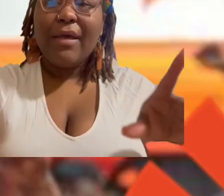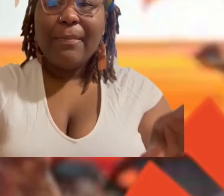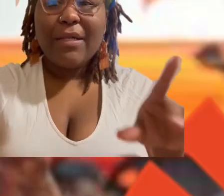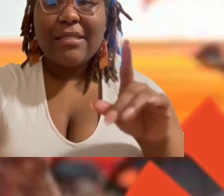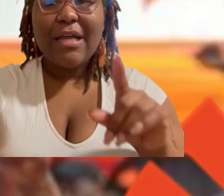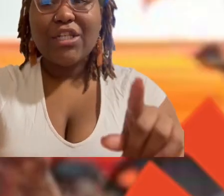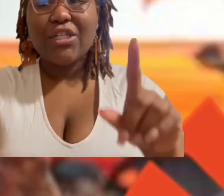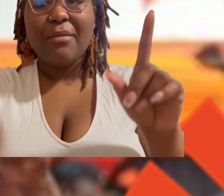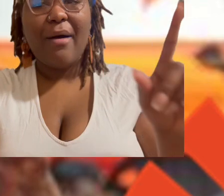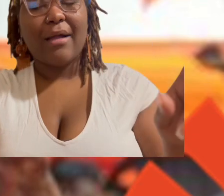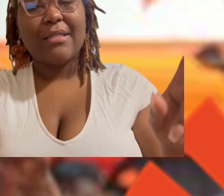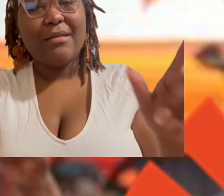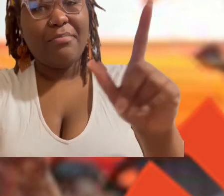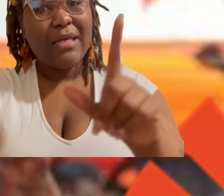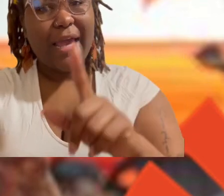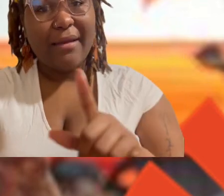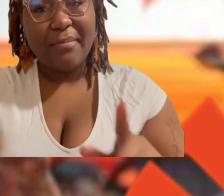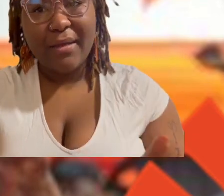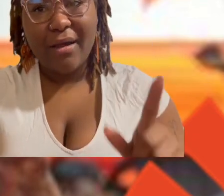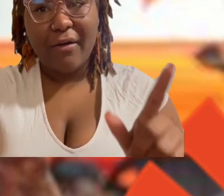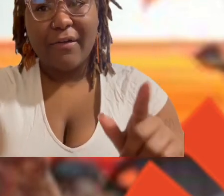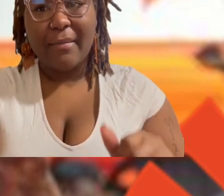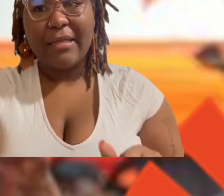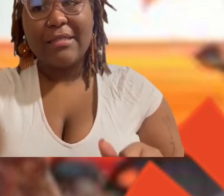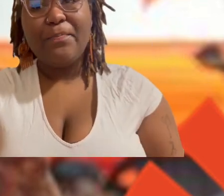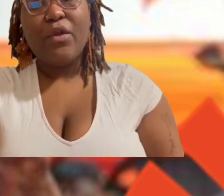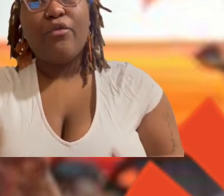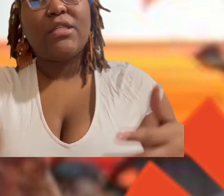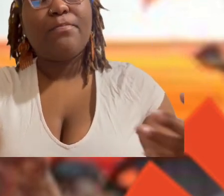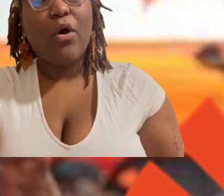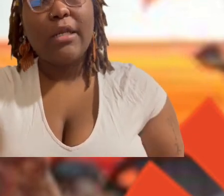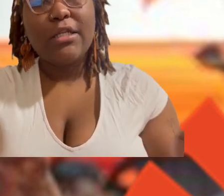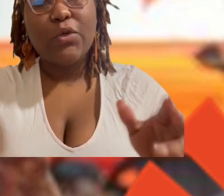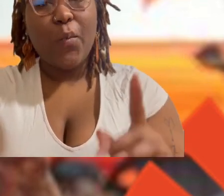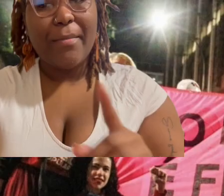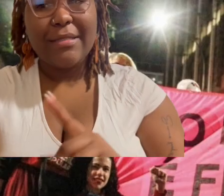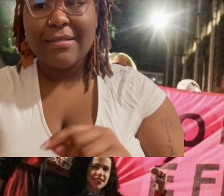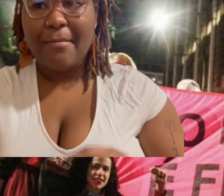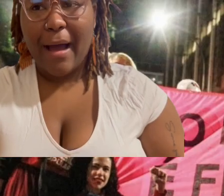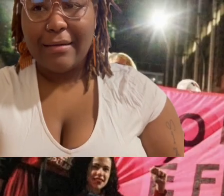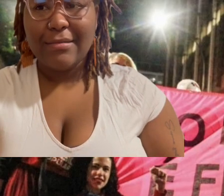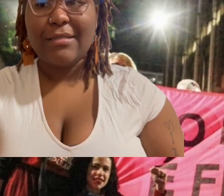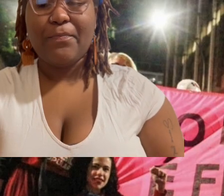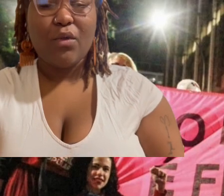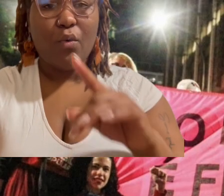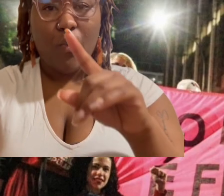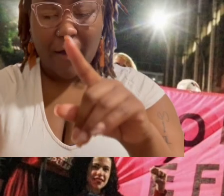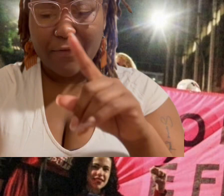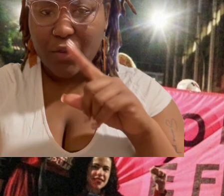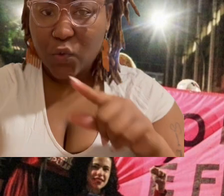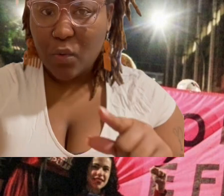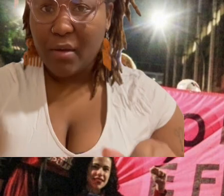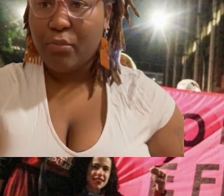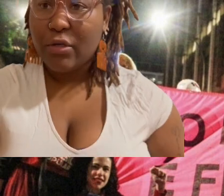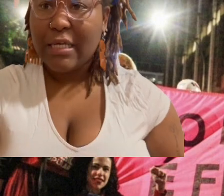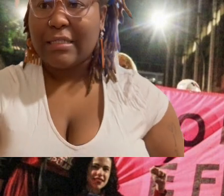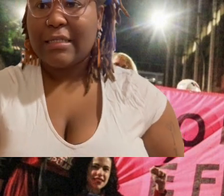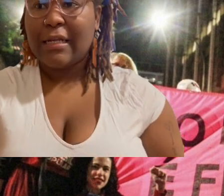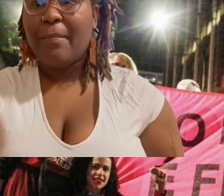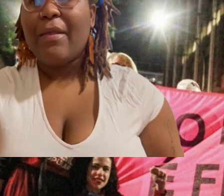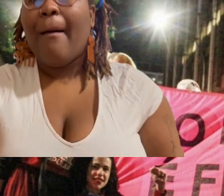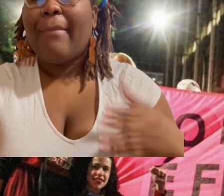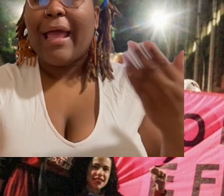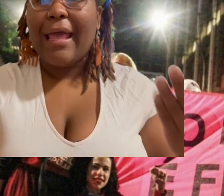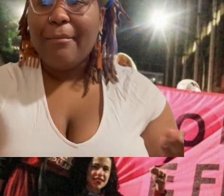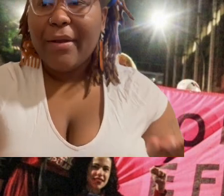the People's National Party, PNP, government responded to women's demands, after those women